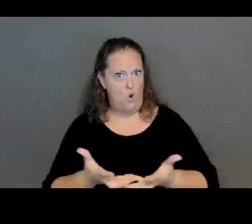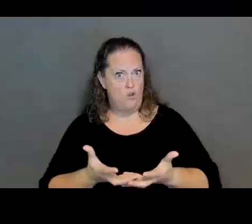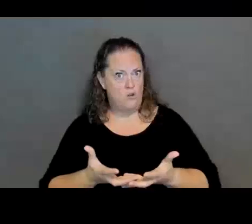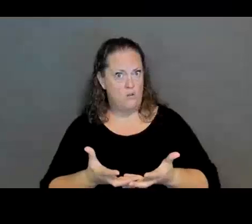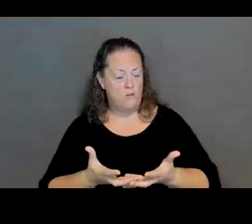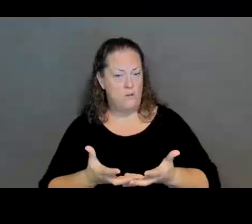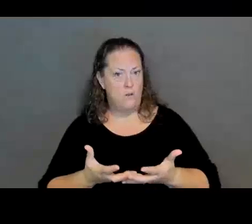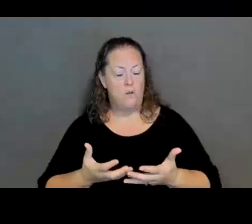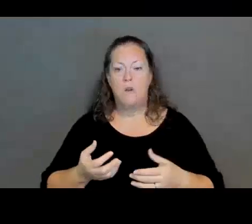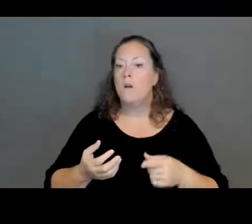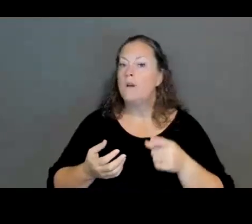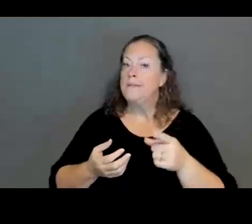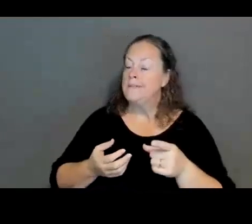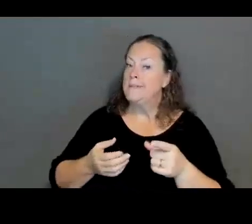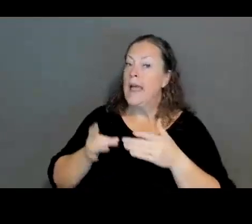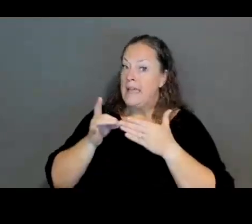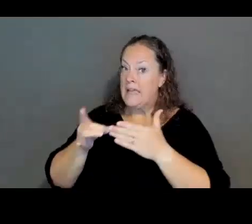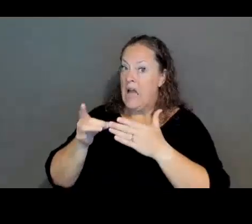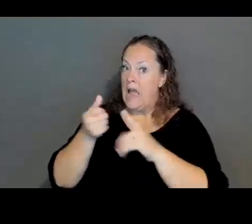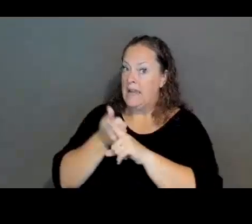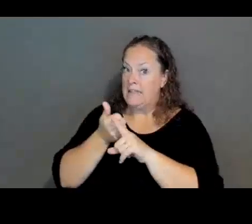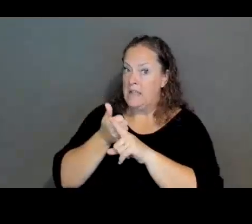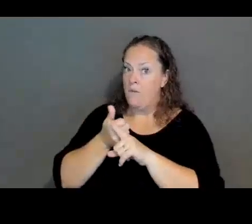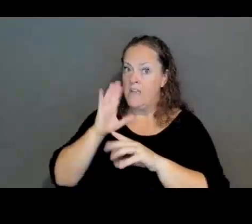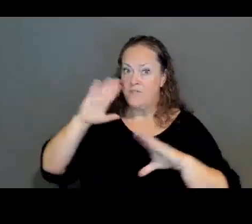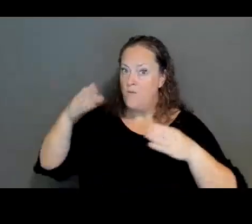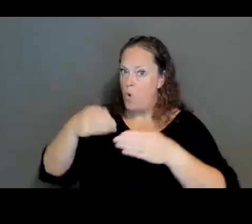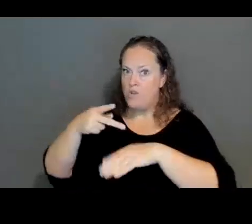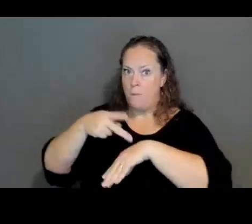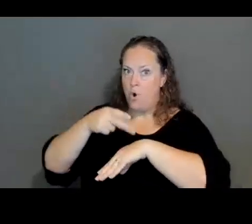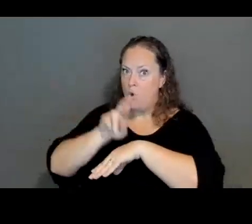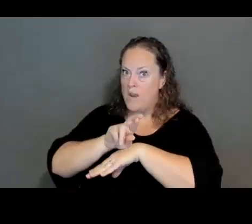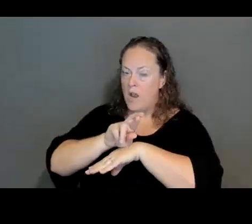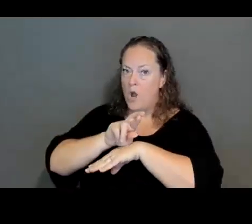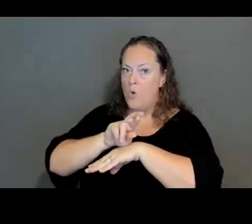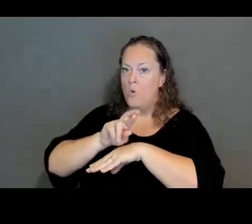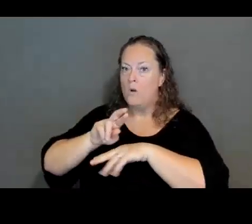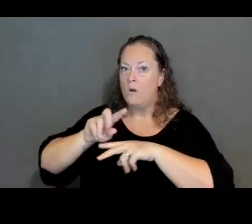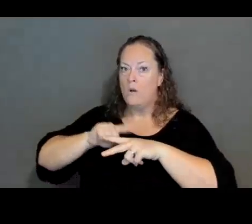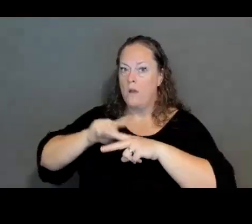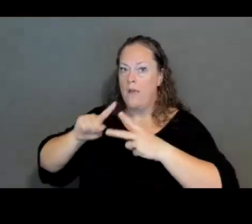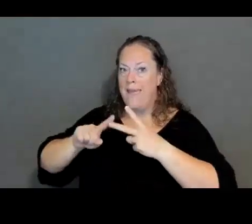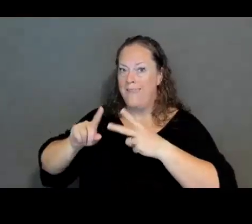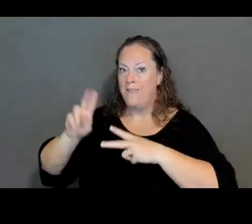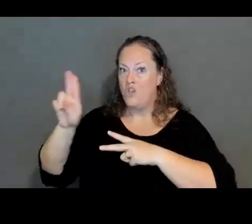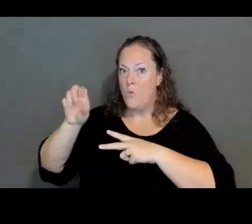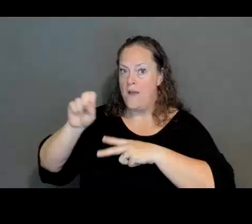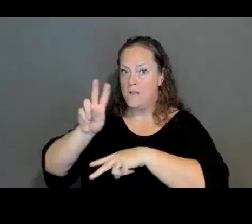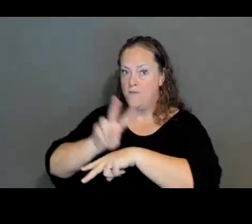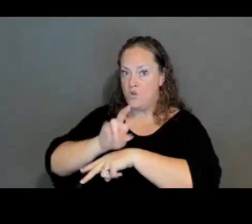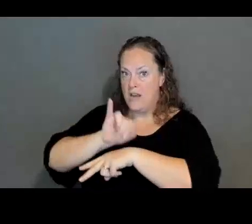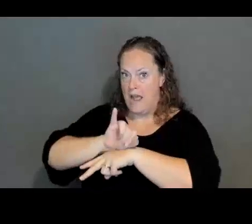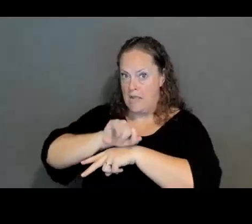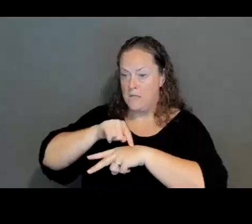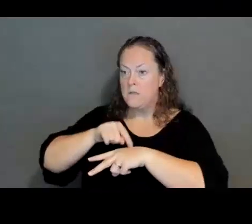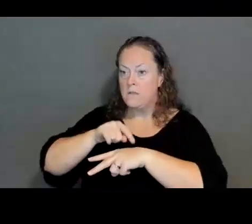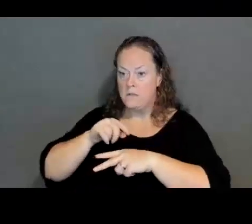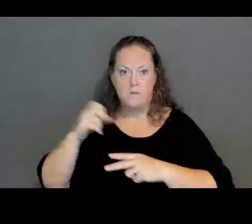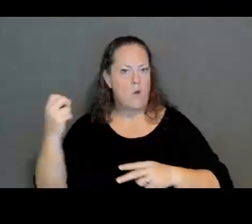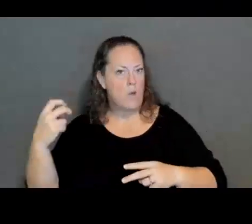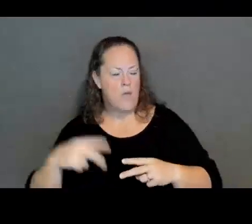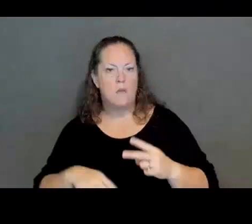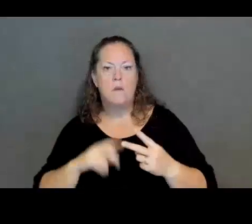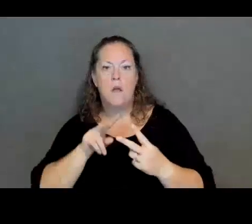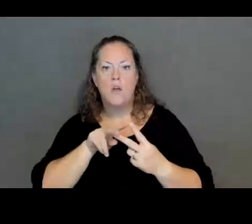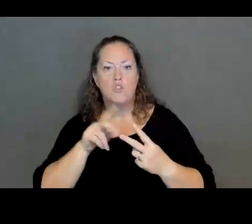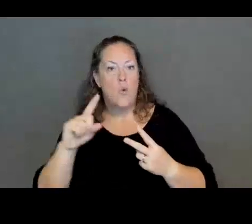Well, the guide itself is focused on Puerto Rico and U.S. Virgin Islands. Right. And so I think a lot of